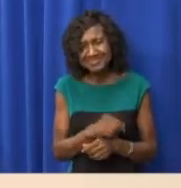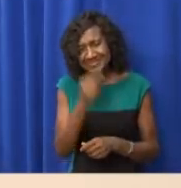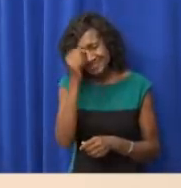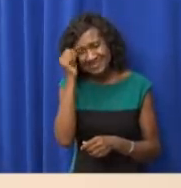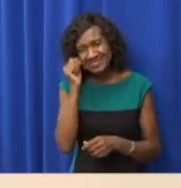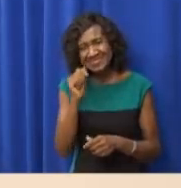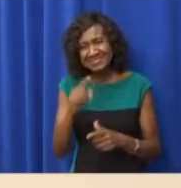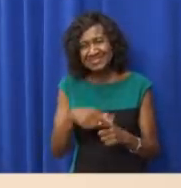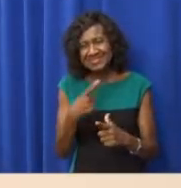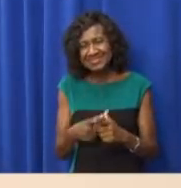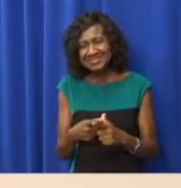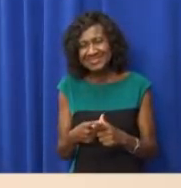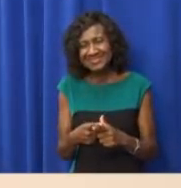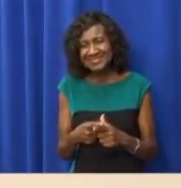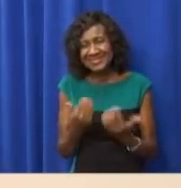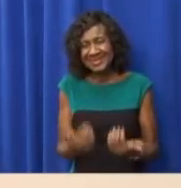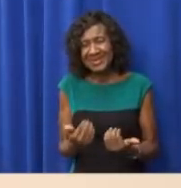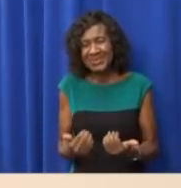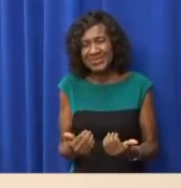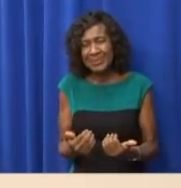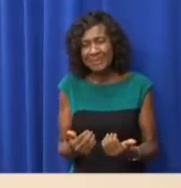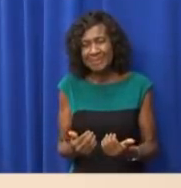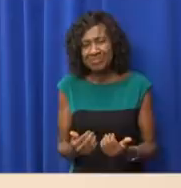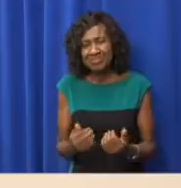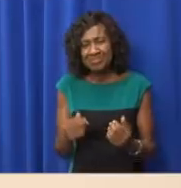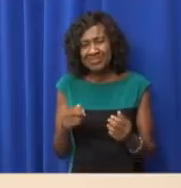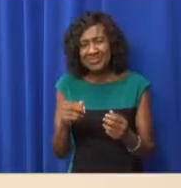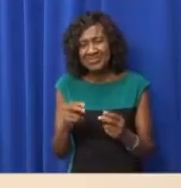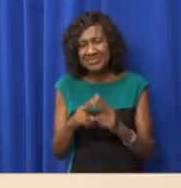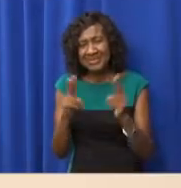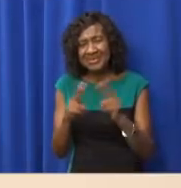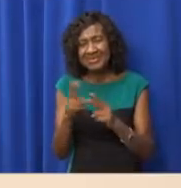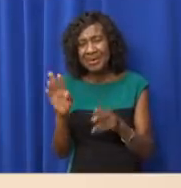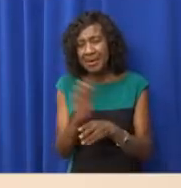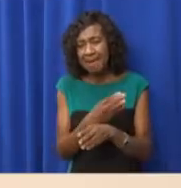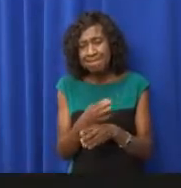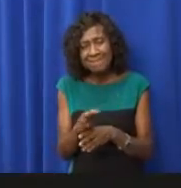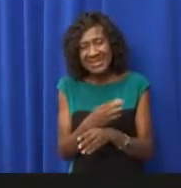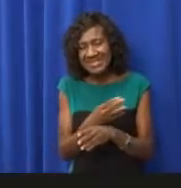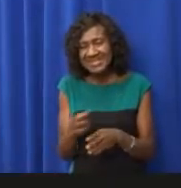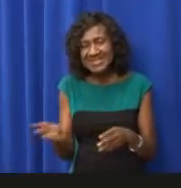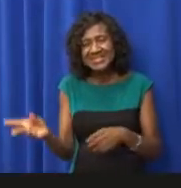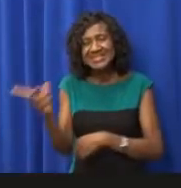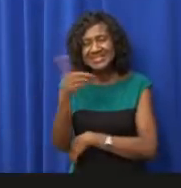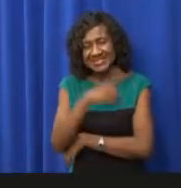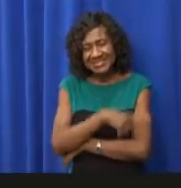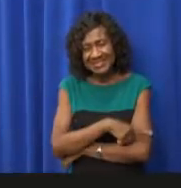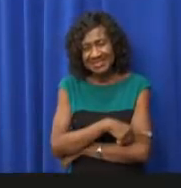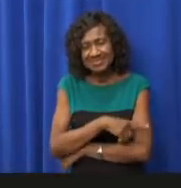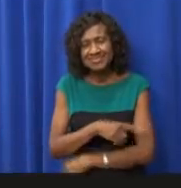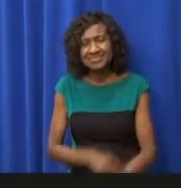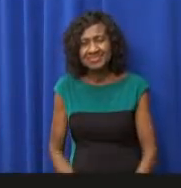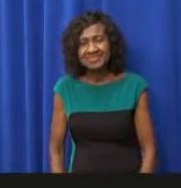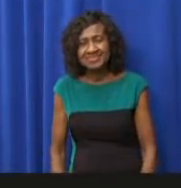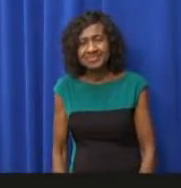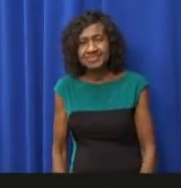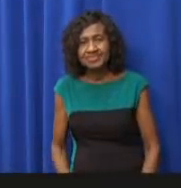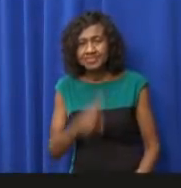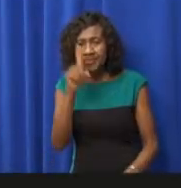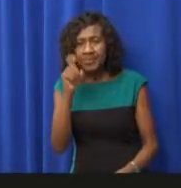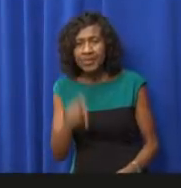Sounds like a pretty hefty day to me. It's a full schedule. Just one other question. This one actually is